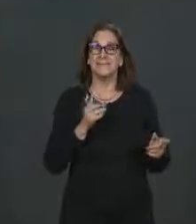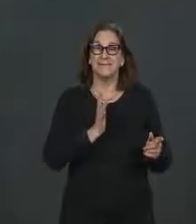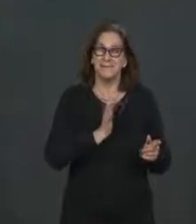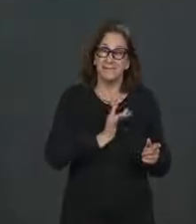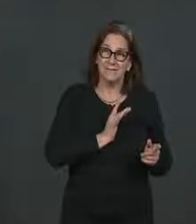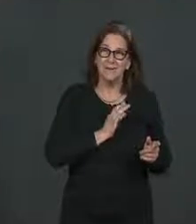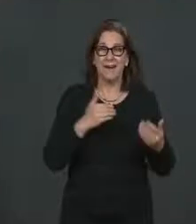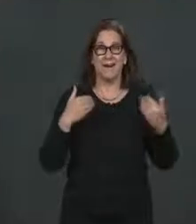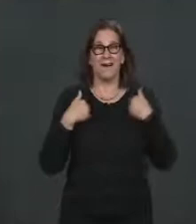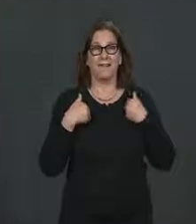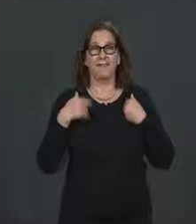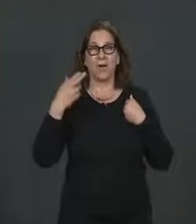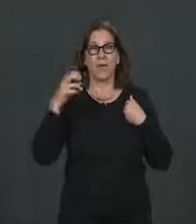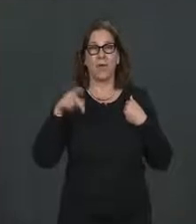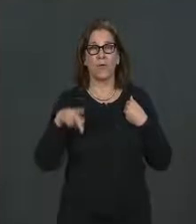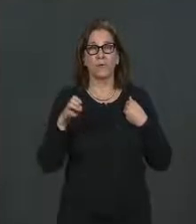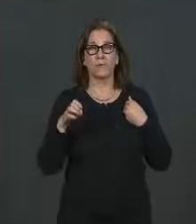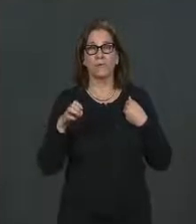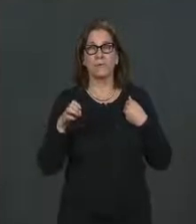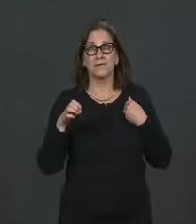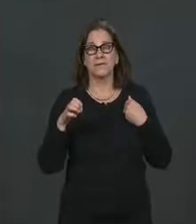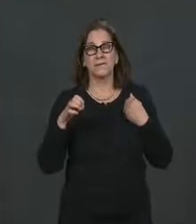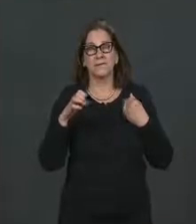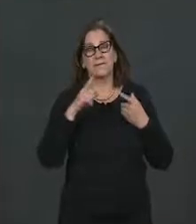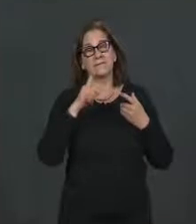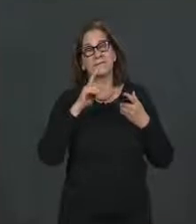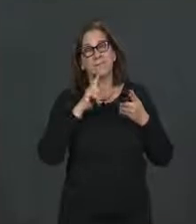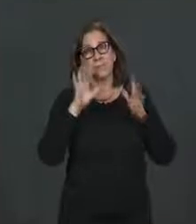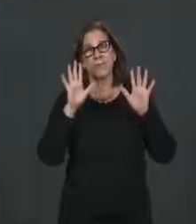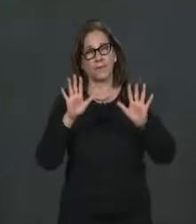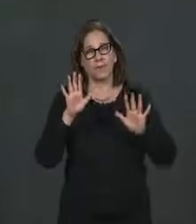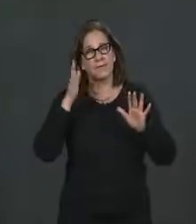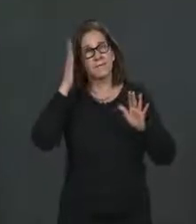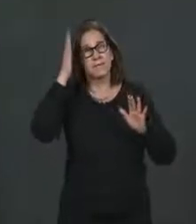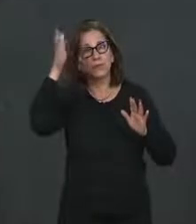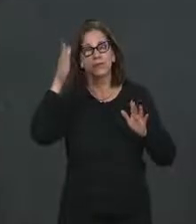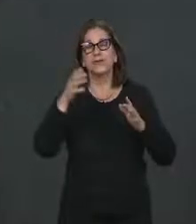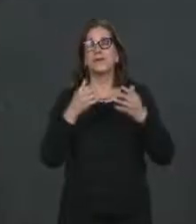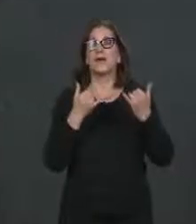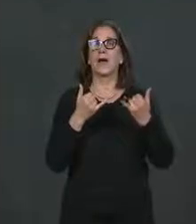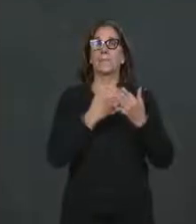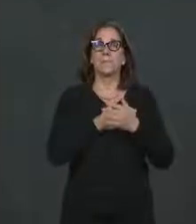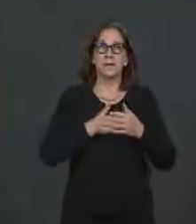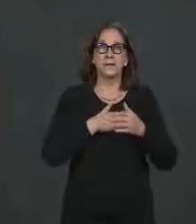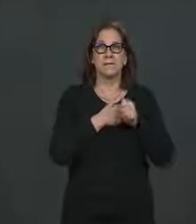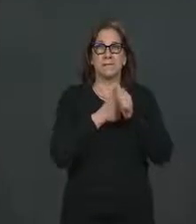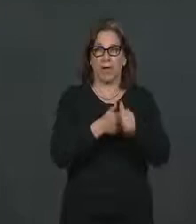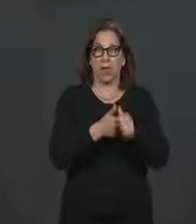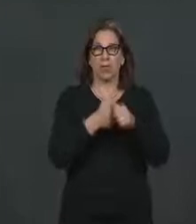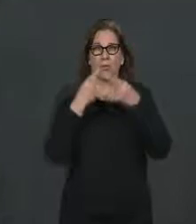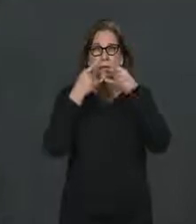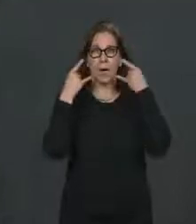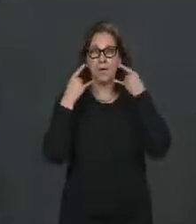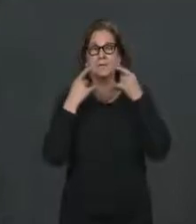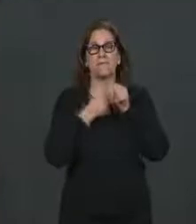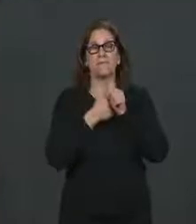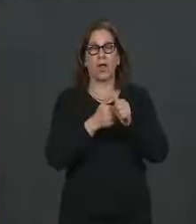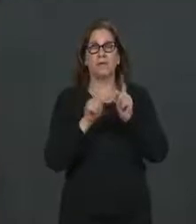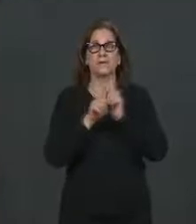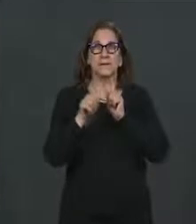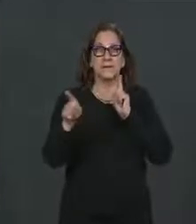bad thing. Look, to this point, cases have fallen 2/3 since I took